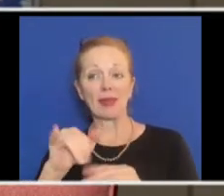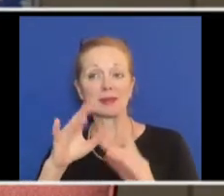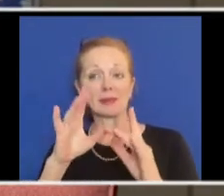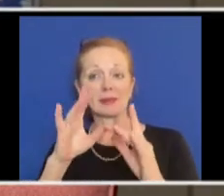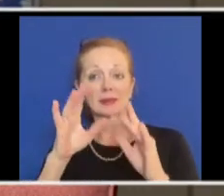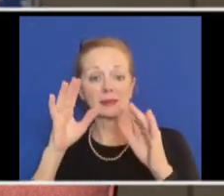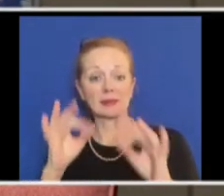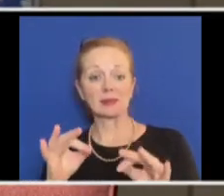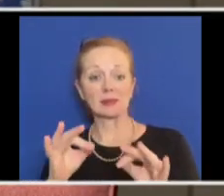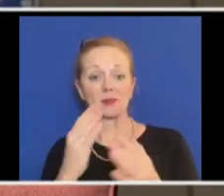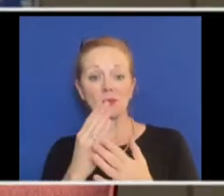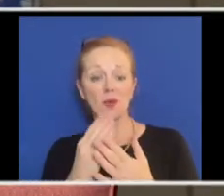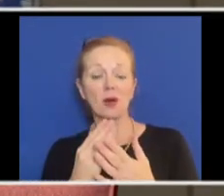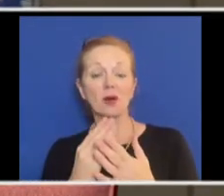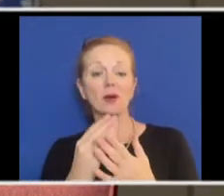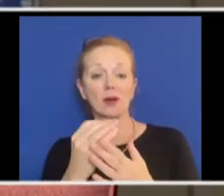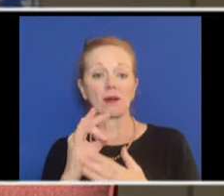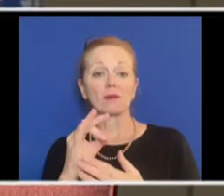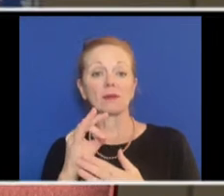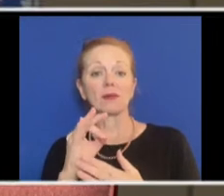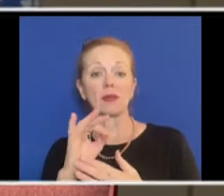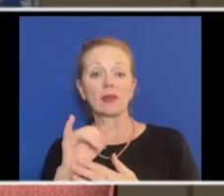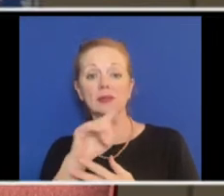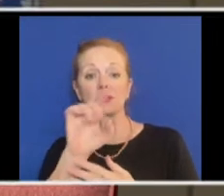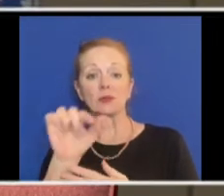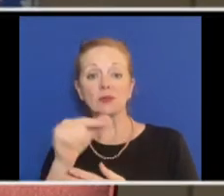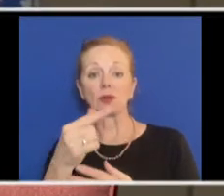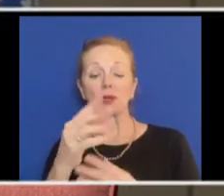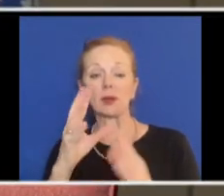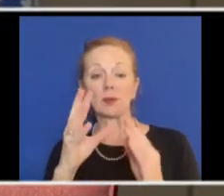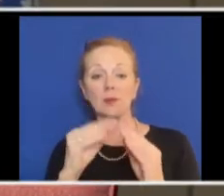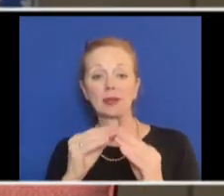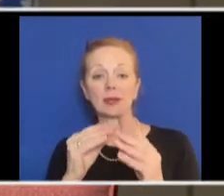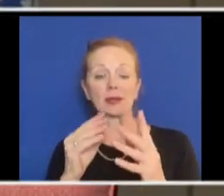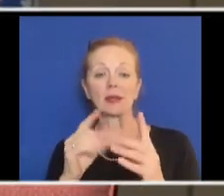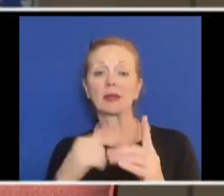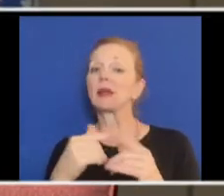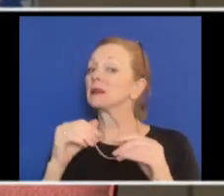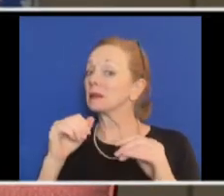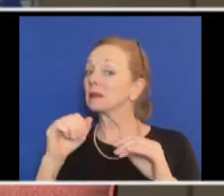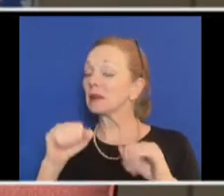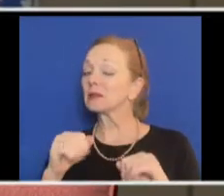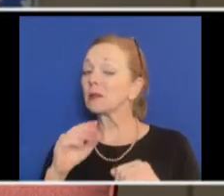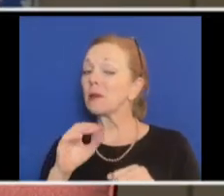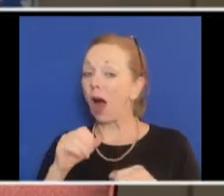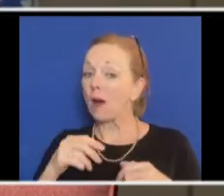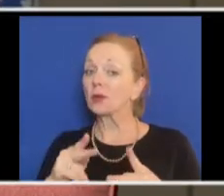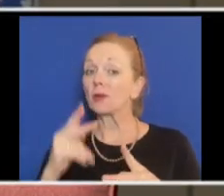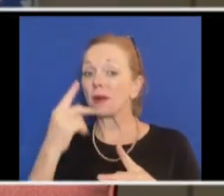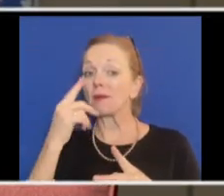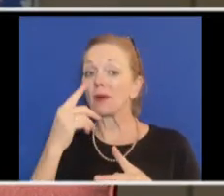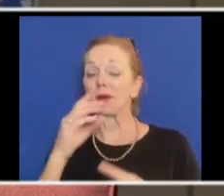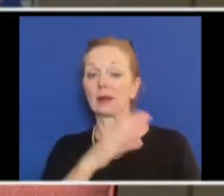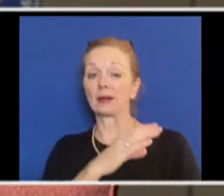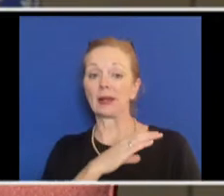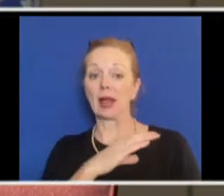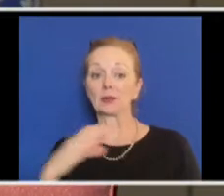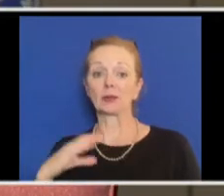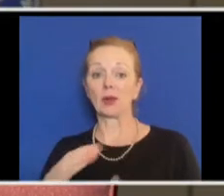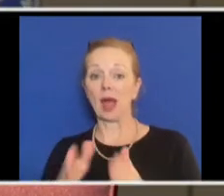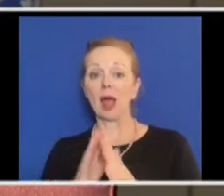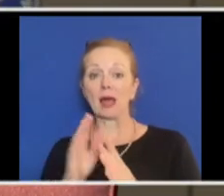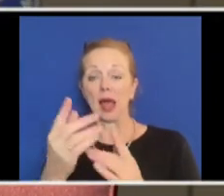of the zoning meeting there has been an opportunity for Council to ask questions